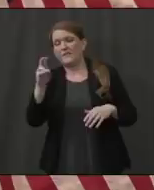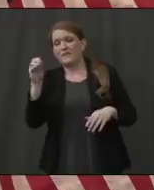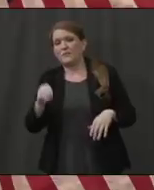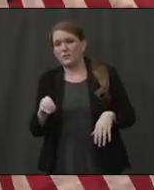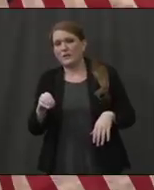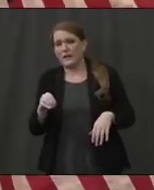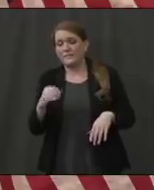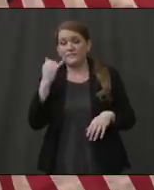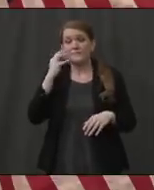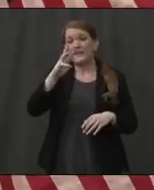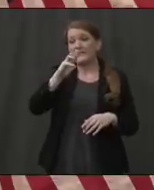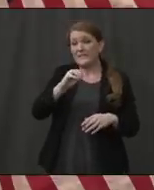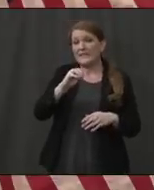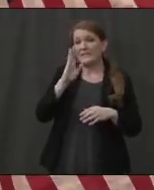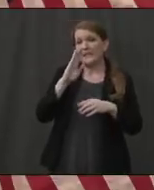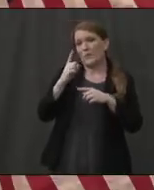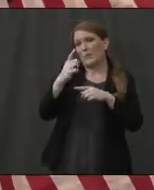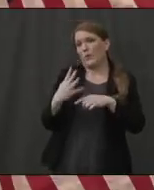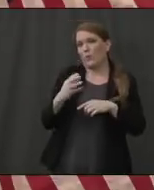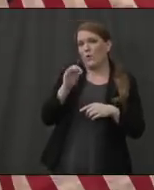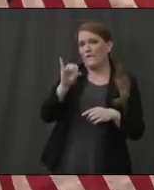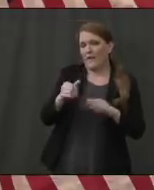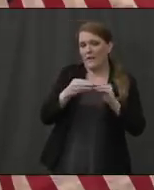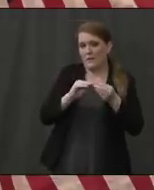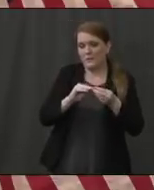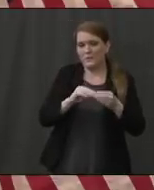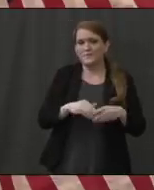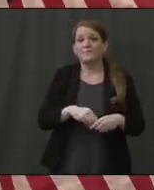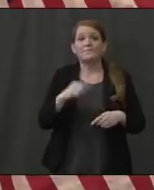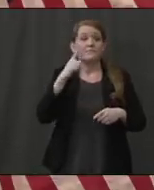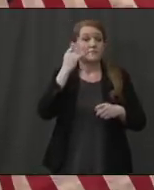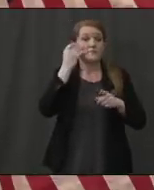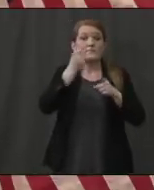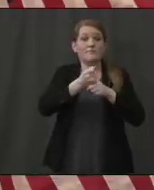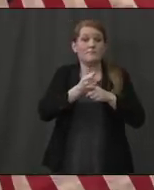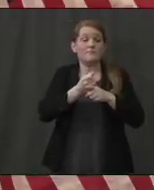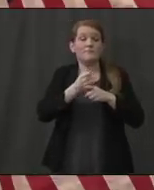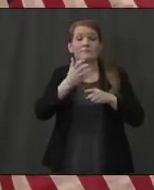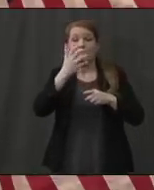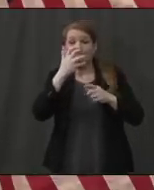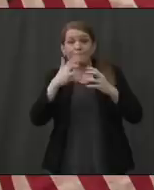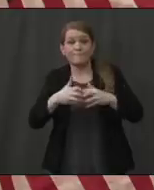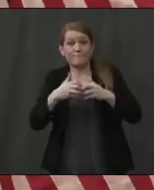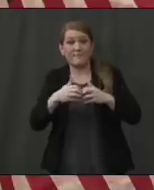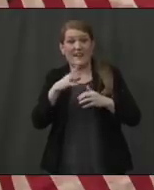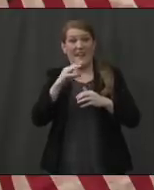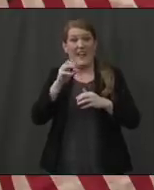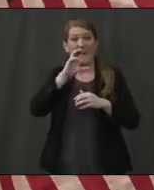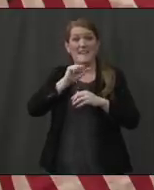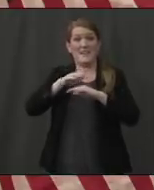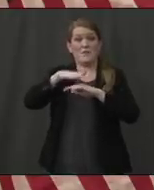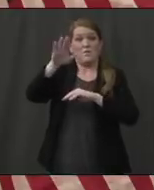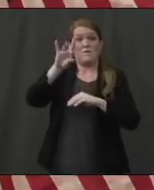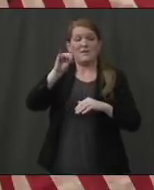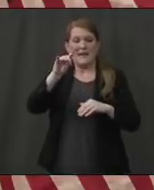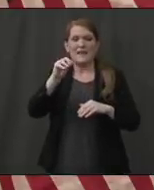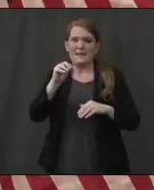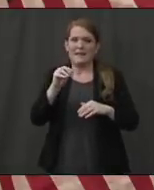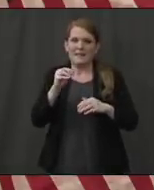if you're 60. But if you get on a ventilator and you're over the age of 80, there's a significant mortality associated with